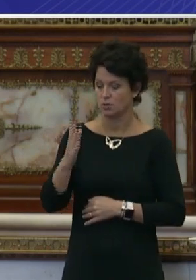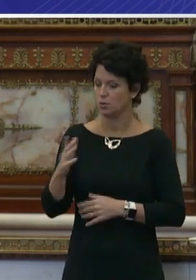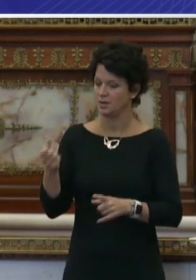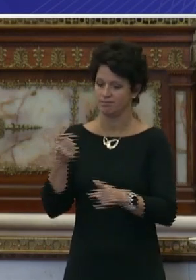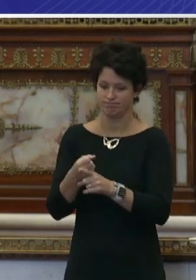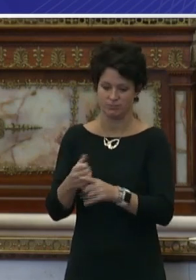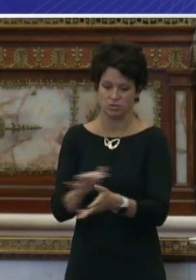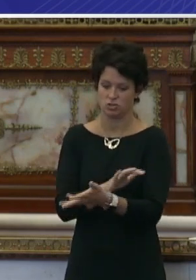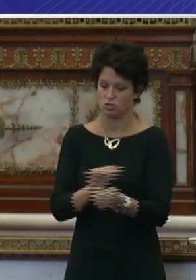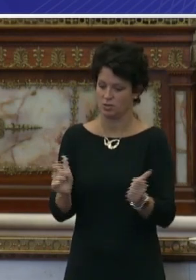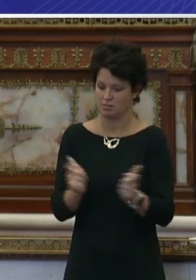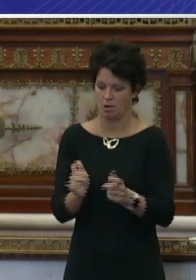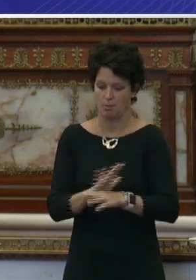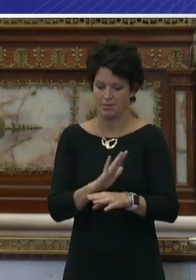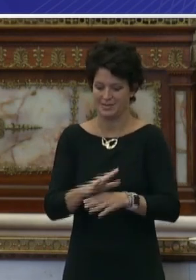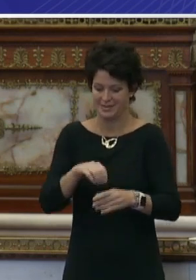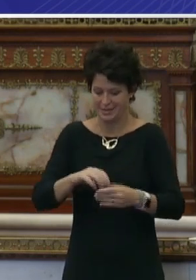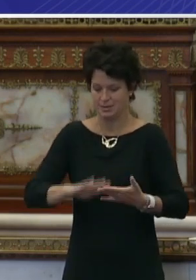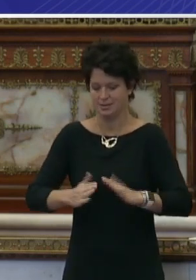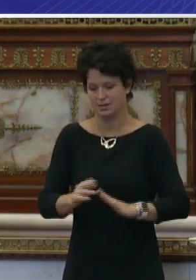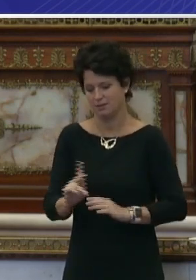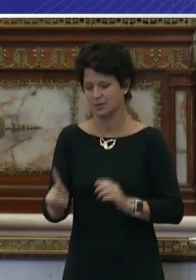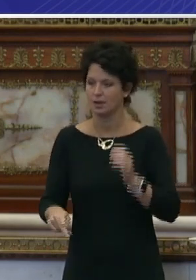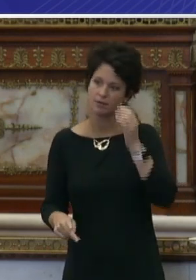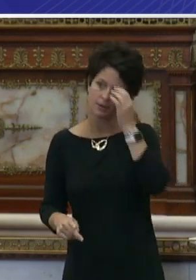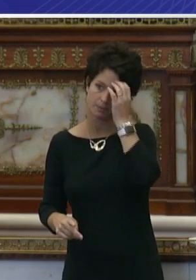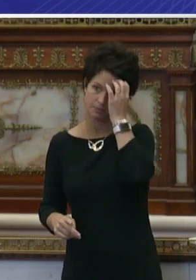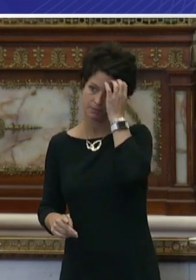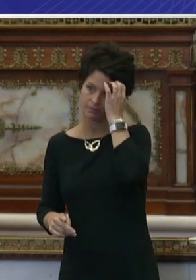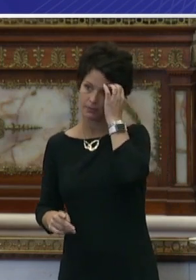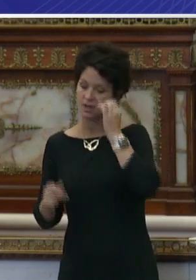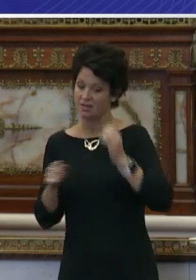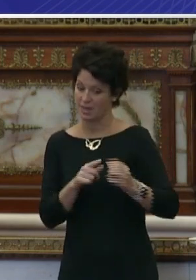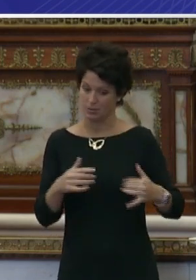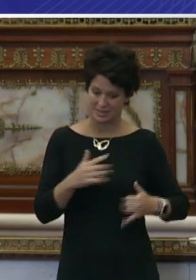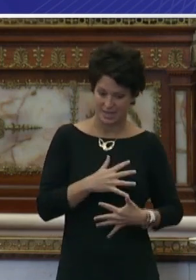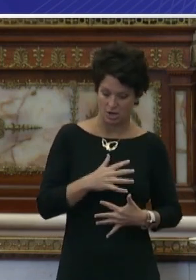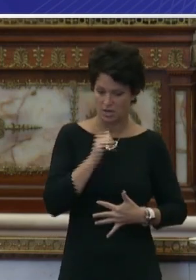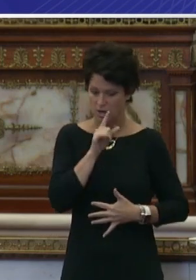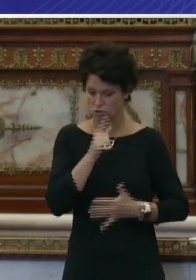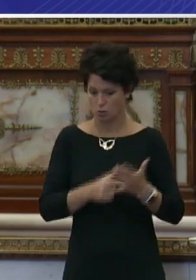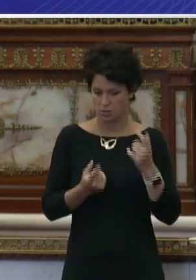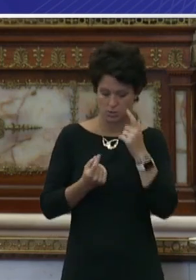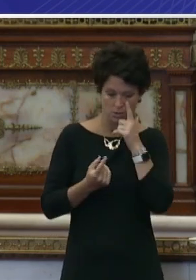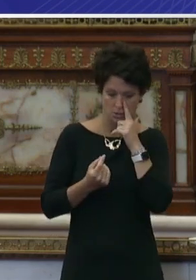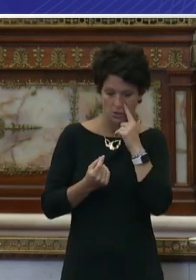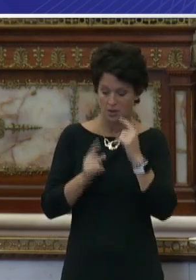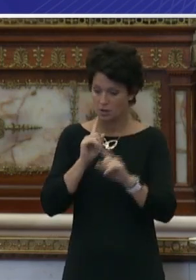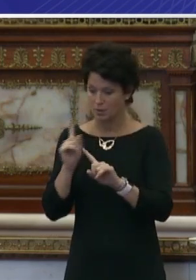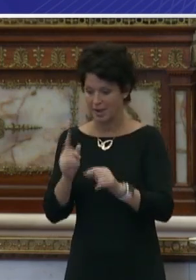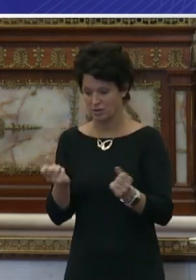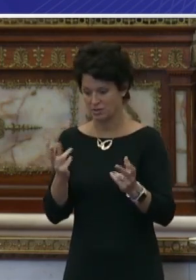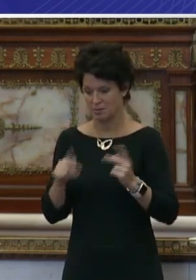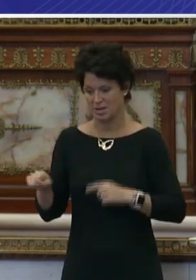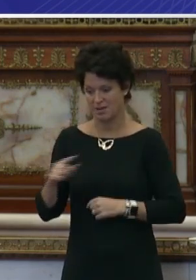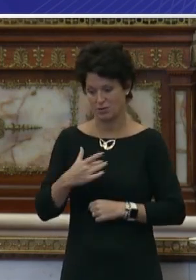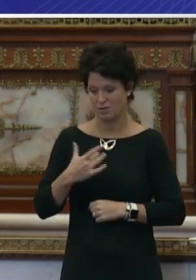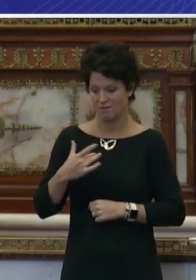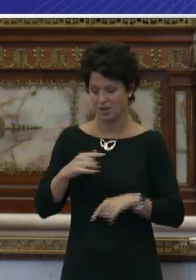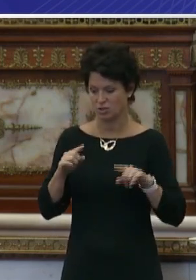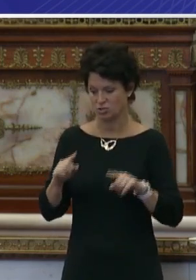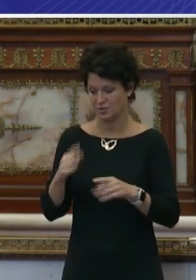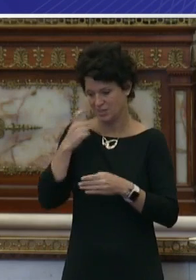devastating impact on small businesses within the city of Philadelphia. They were scared, they weren't sure what to do, and the reaction, as many of you felt over the